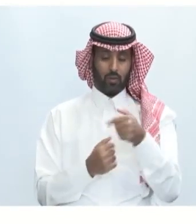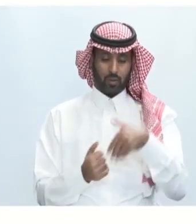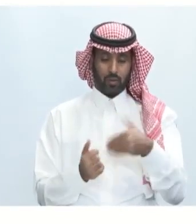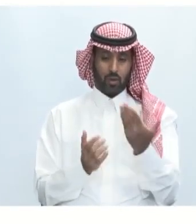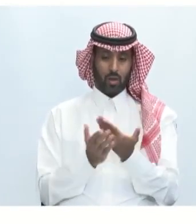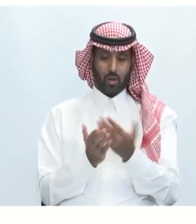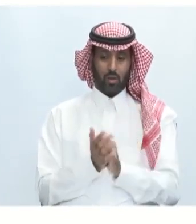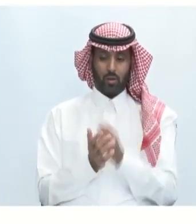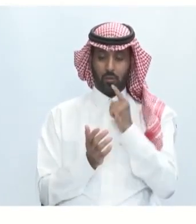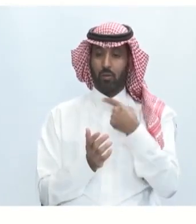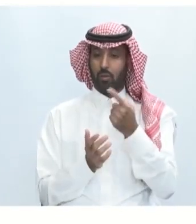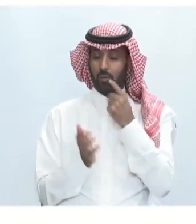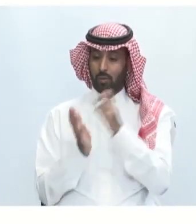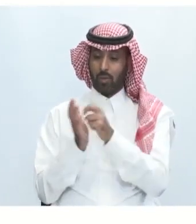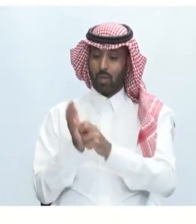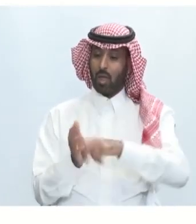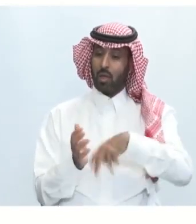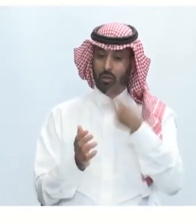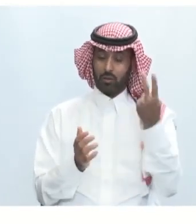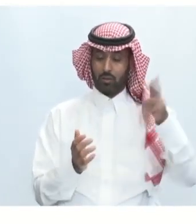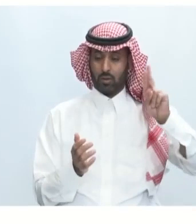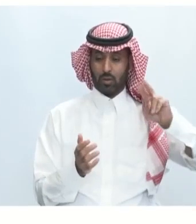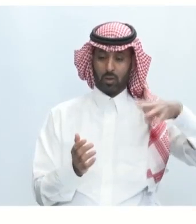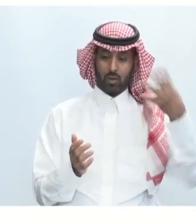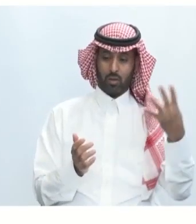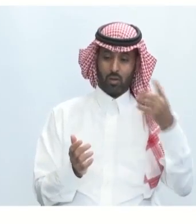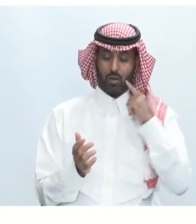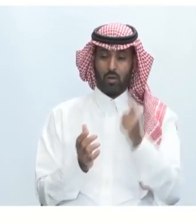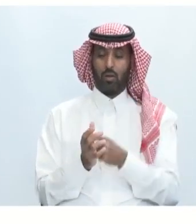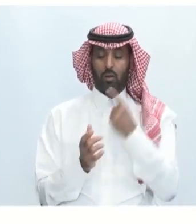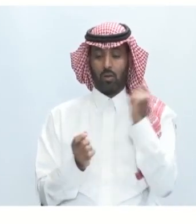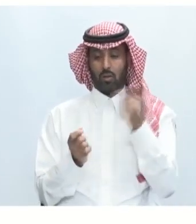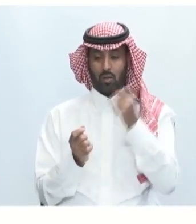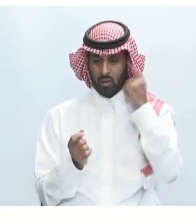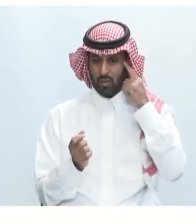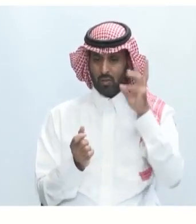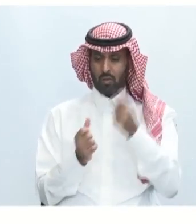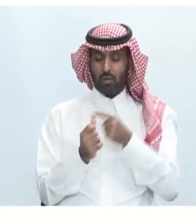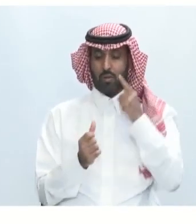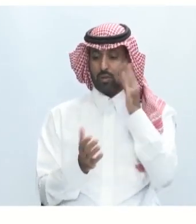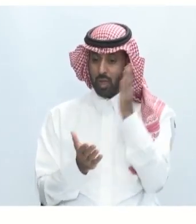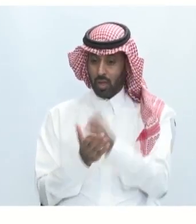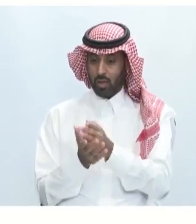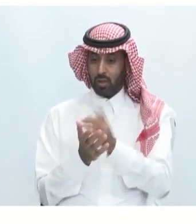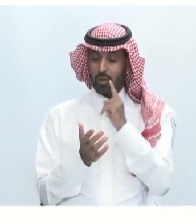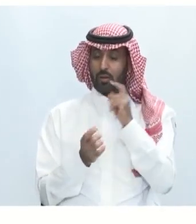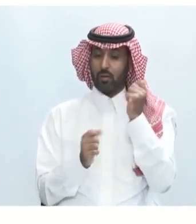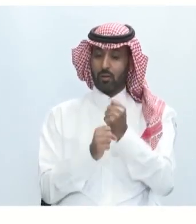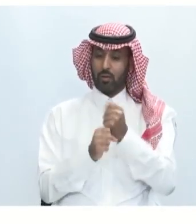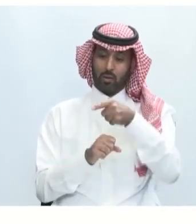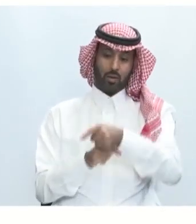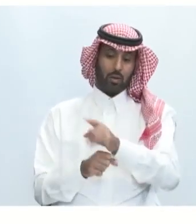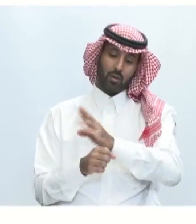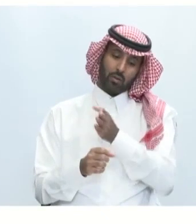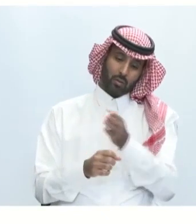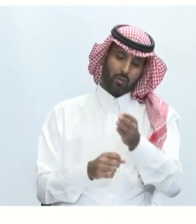we'll be studying about grammar, the unit 4. So today's objectives are to identify direct object and